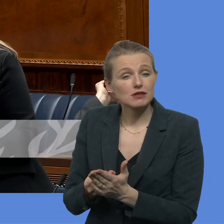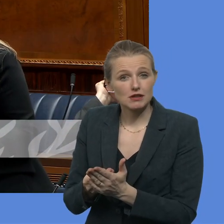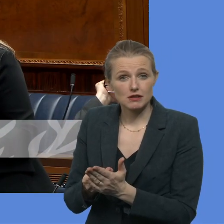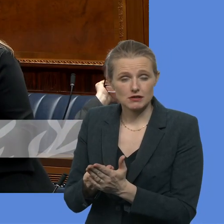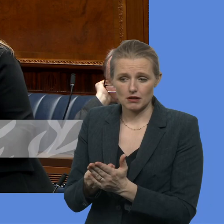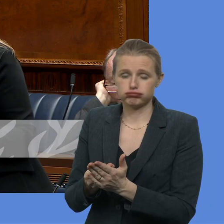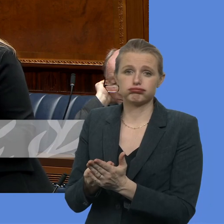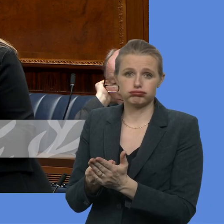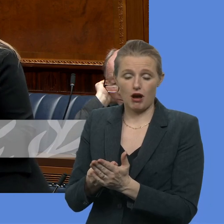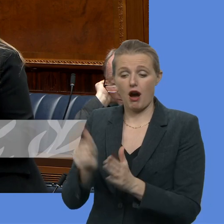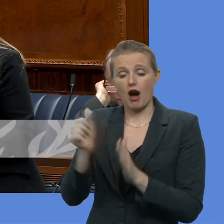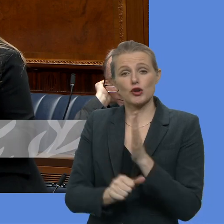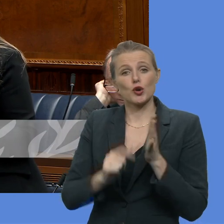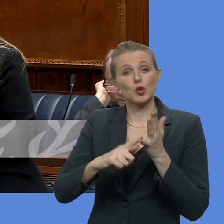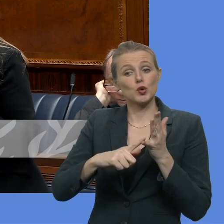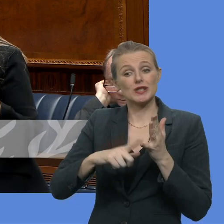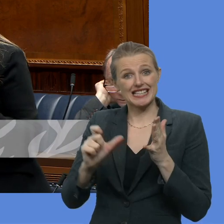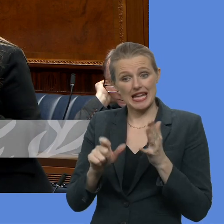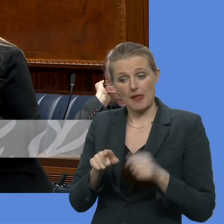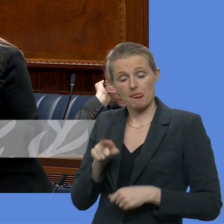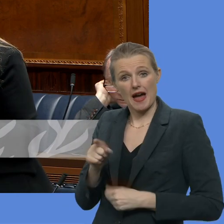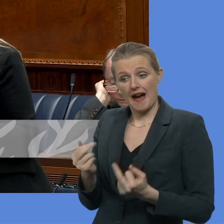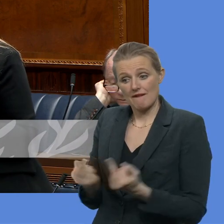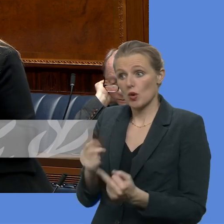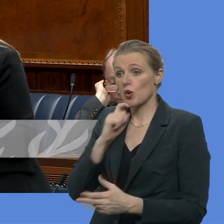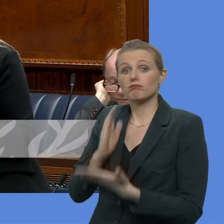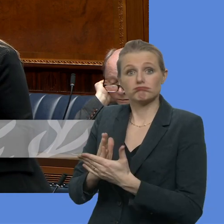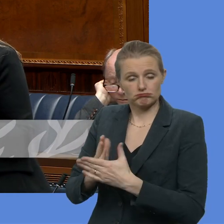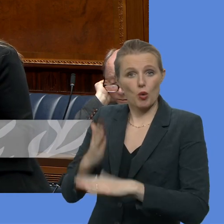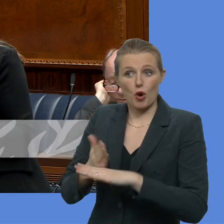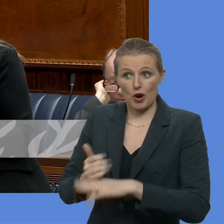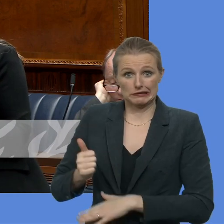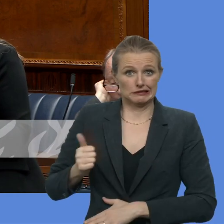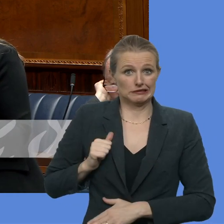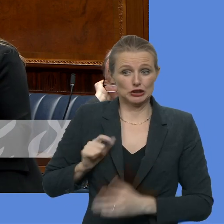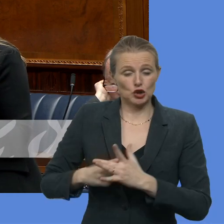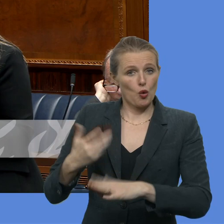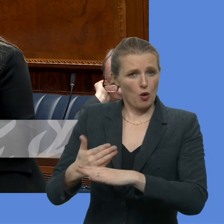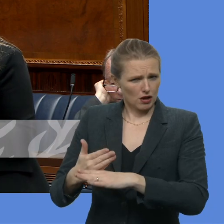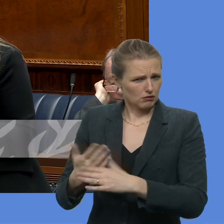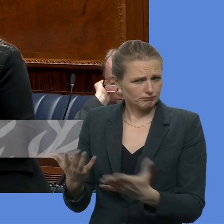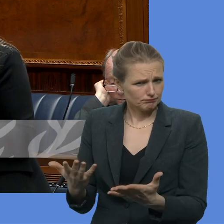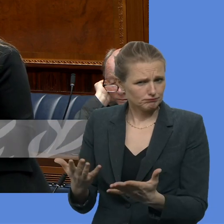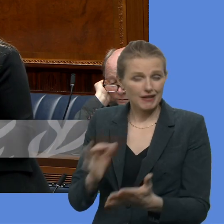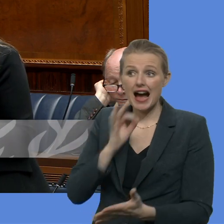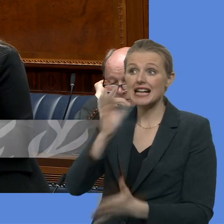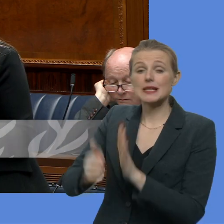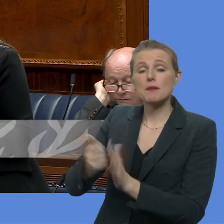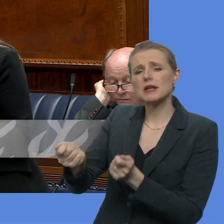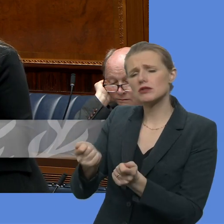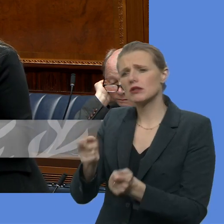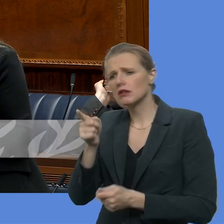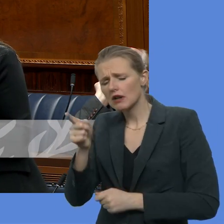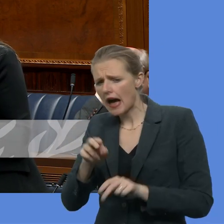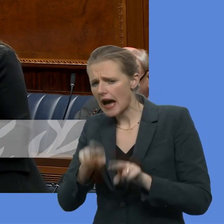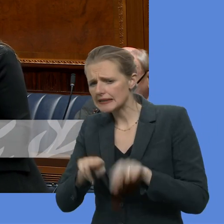support under universal credit is only available if you are in work or about to start work. Could I ask the Minister for his assessment